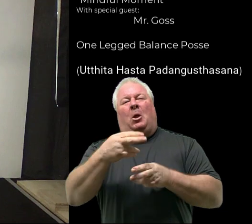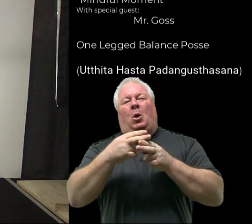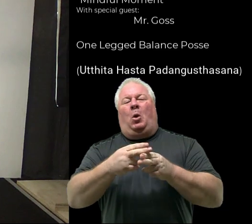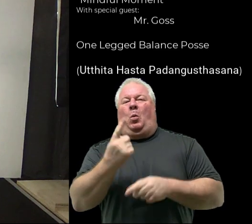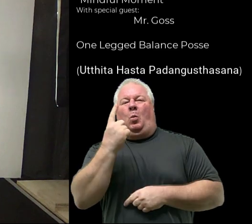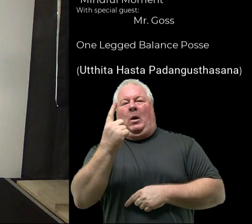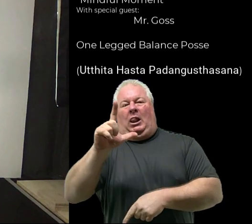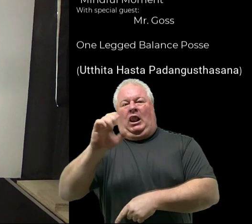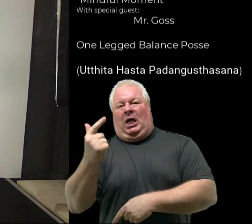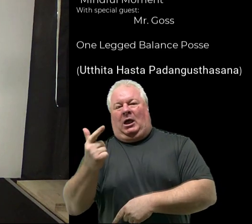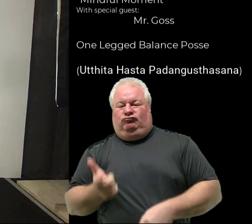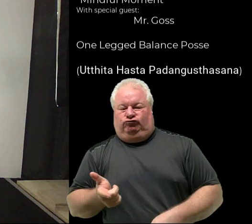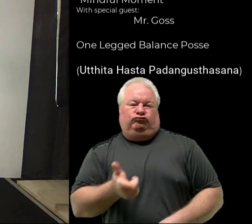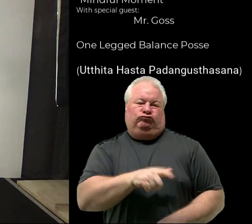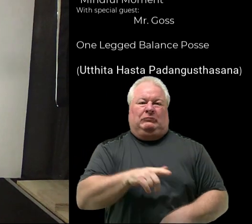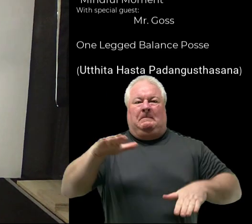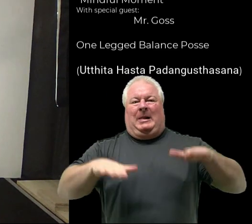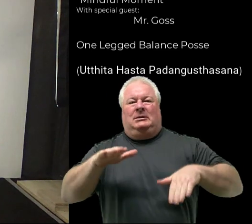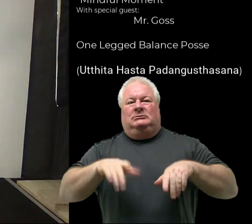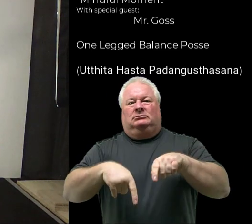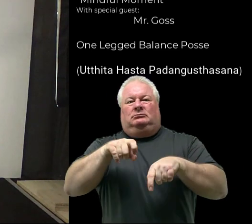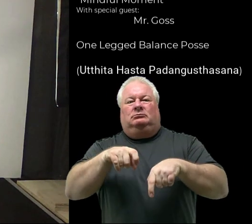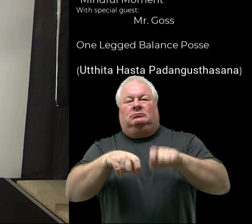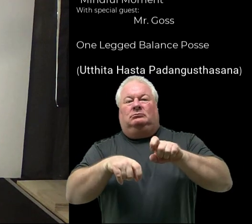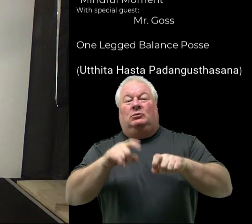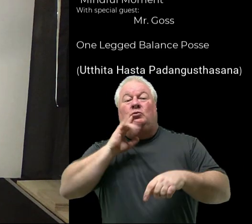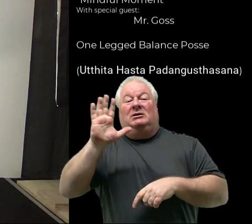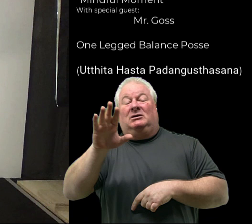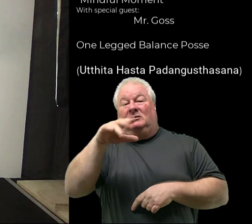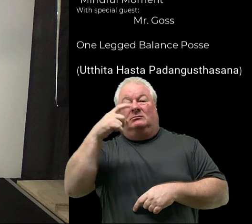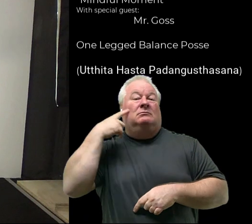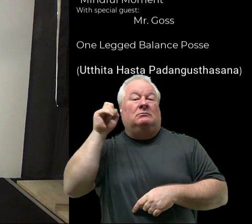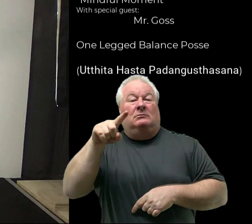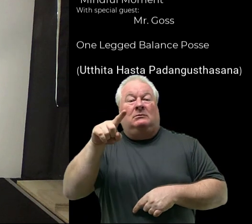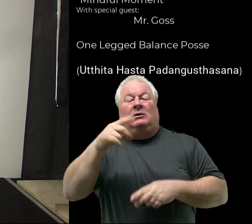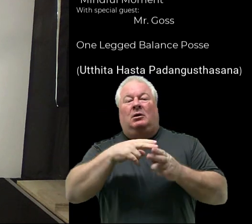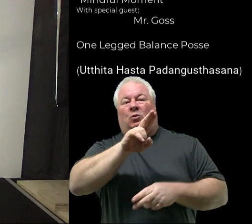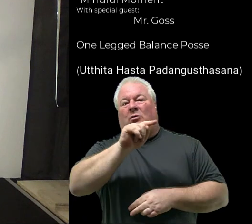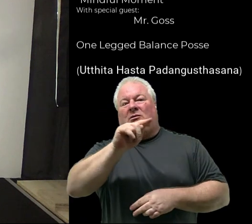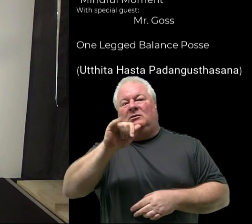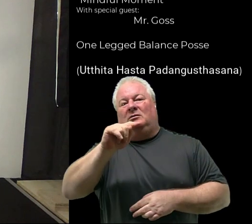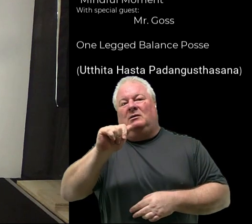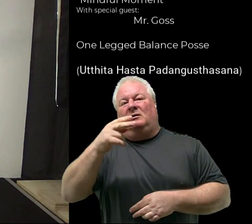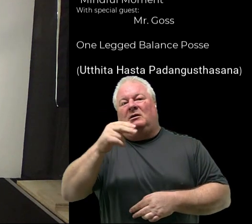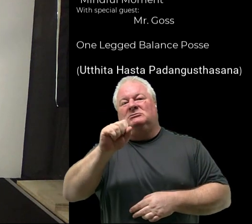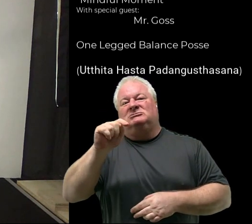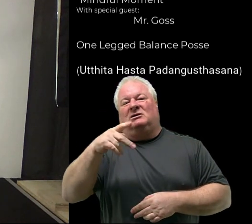We'll just call it one-legged balancing pose. The actual Sanskrit name from India is Utthita